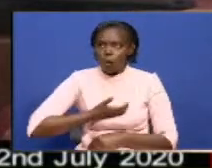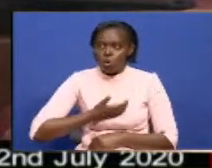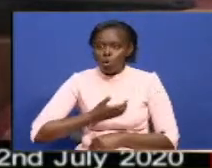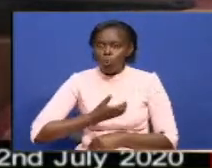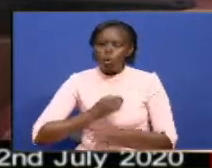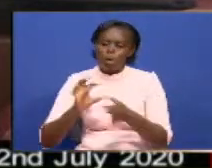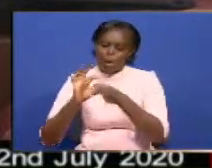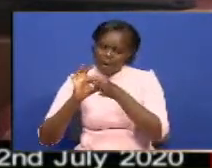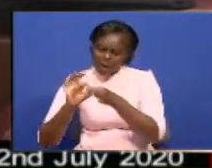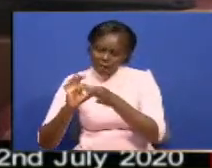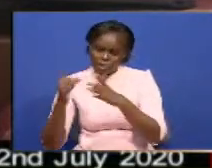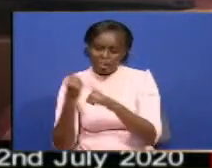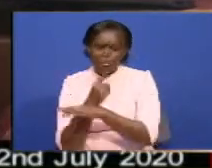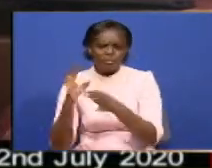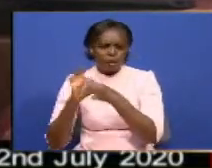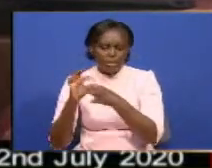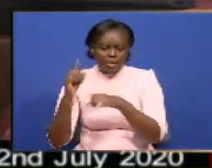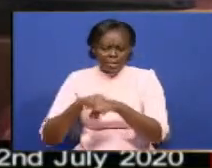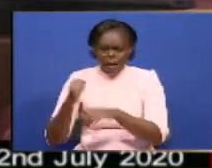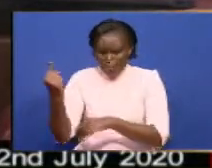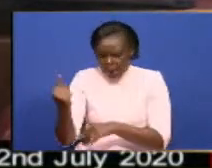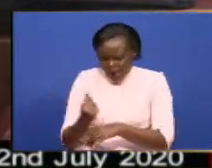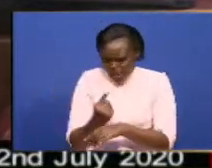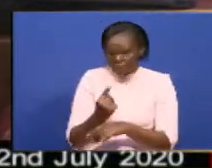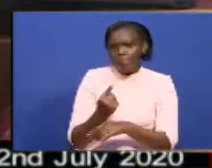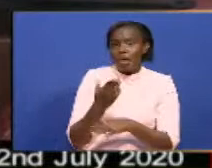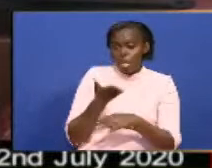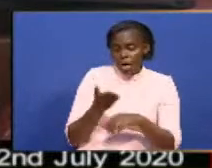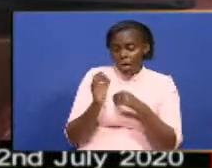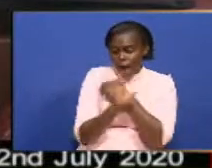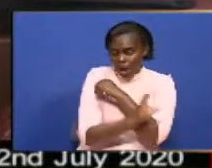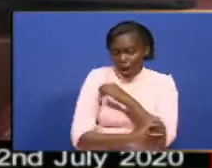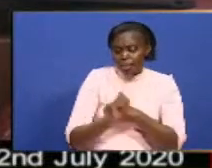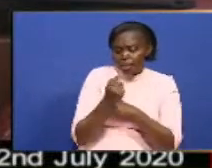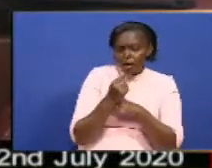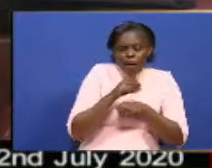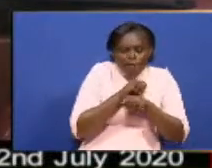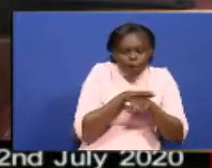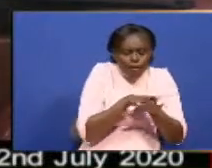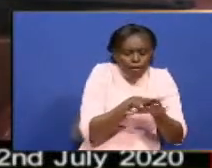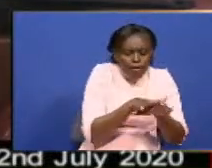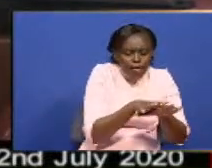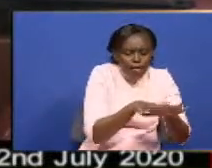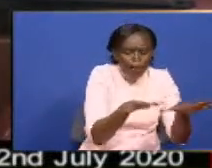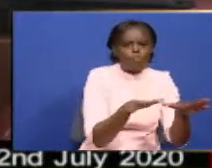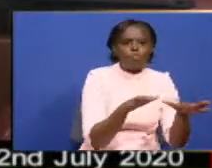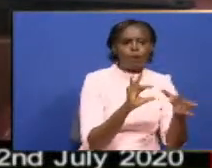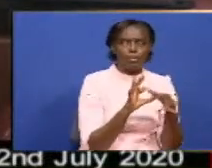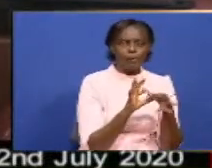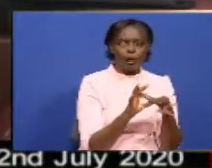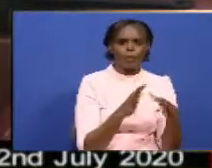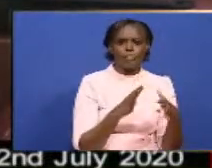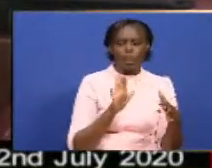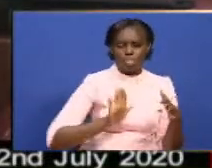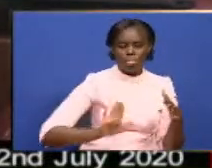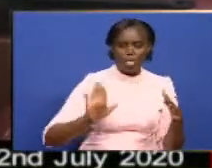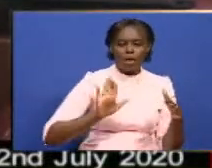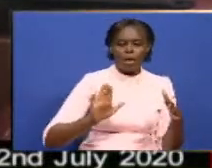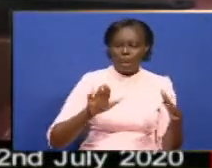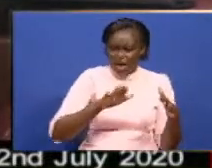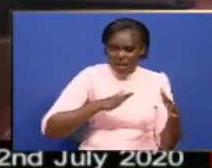culture, different cultures. So when they come to our country, they influence. In my places, you'll